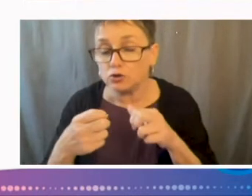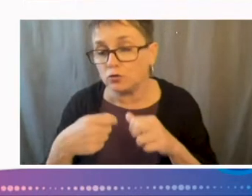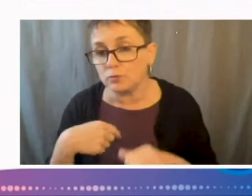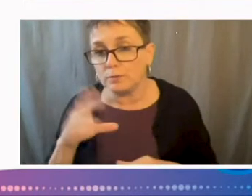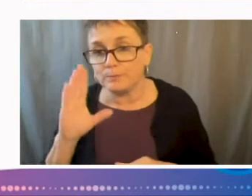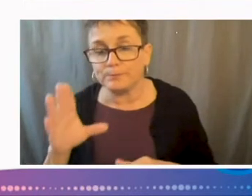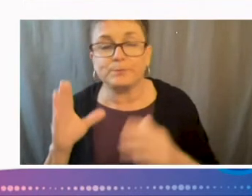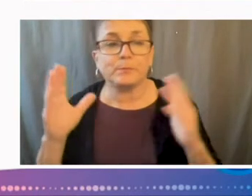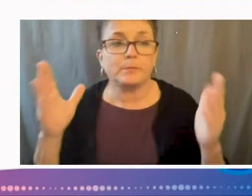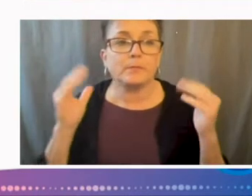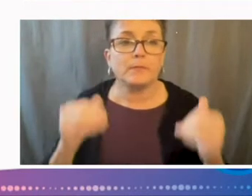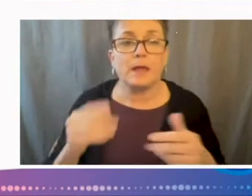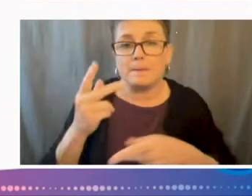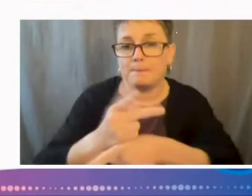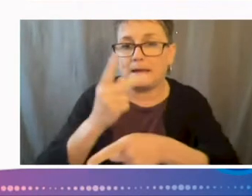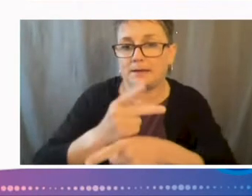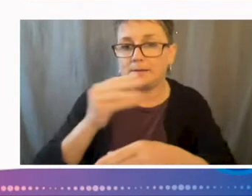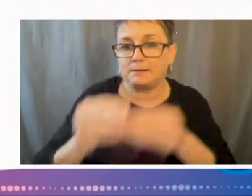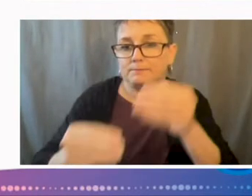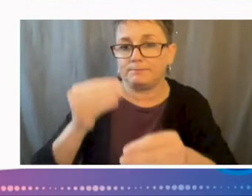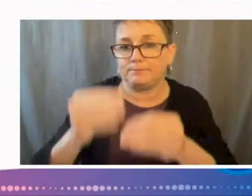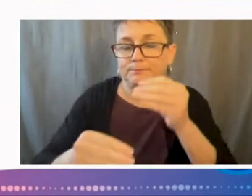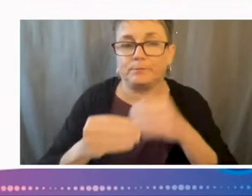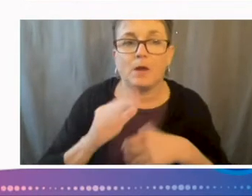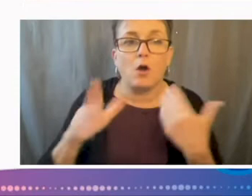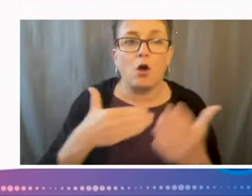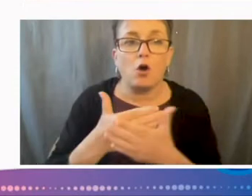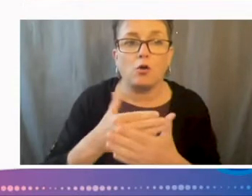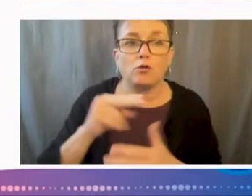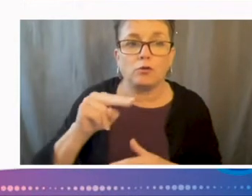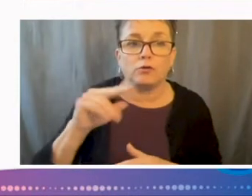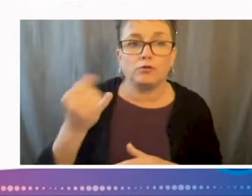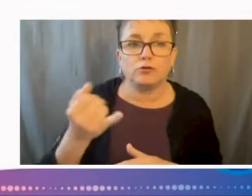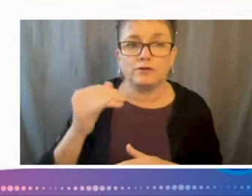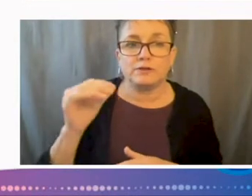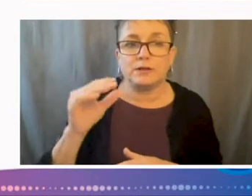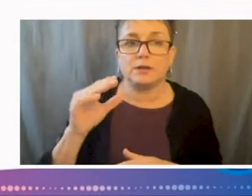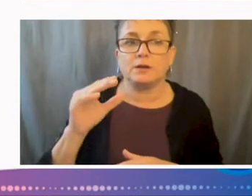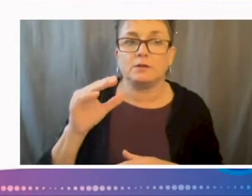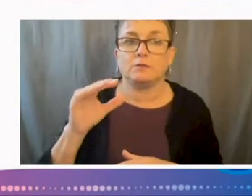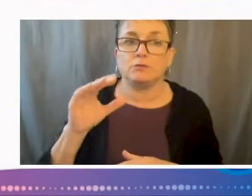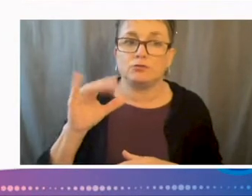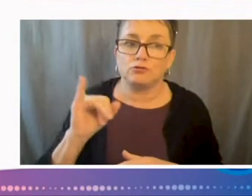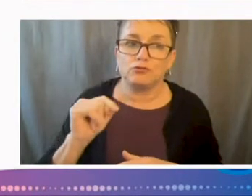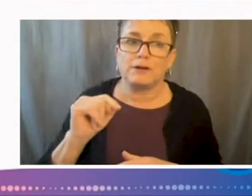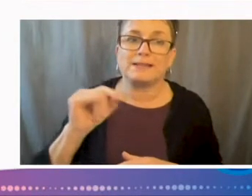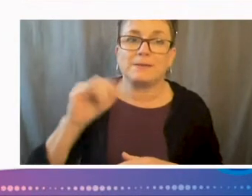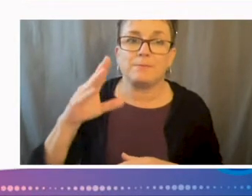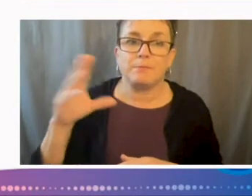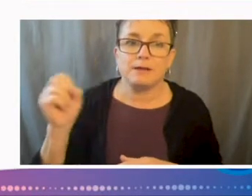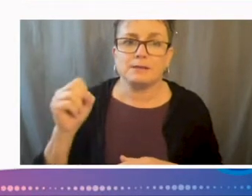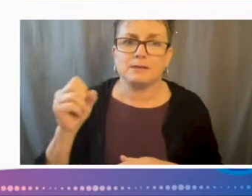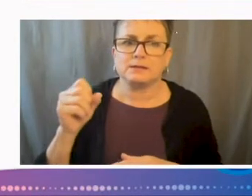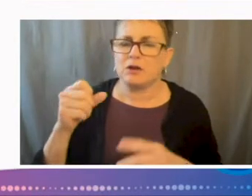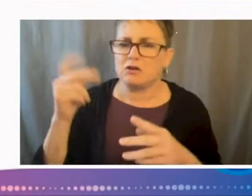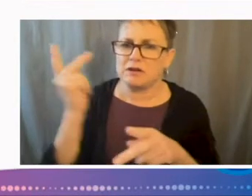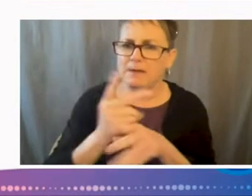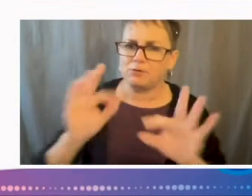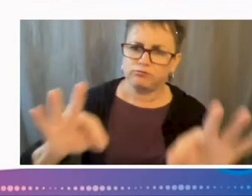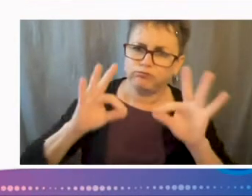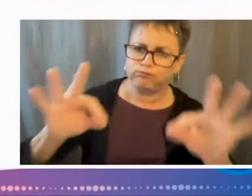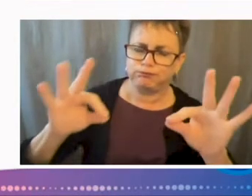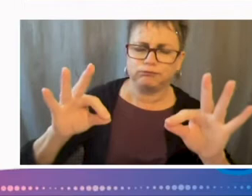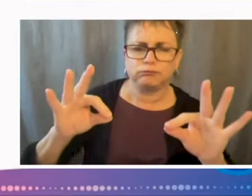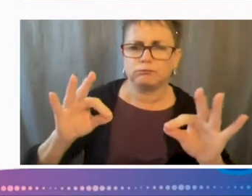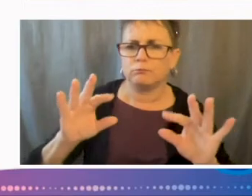Maintenance. All New Jersey Transit buses are kept in a higher state of good repair, reliability, and in compliance with the